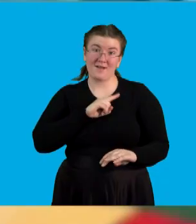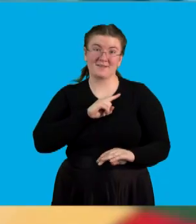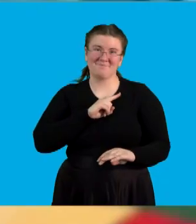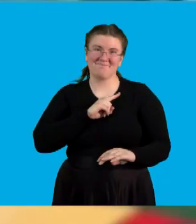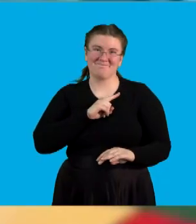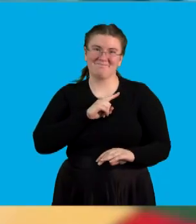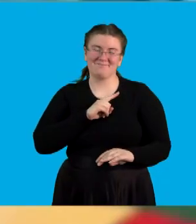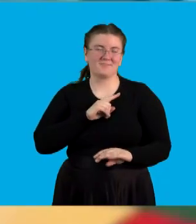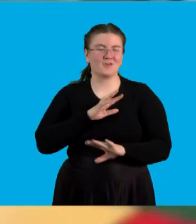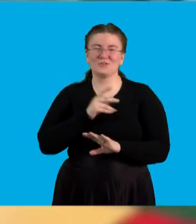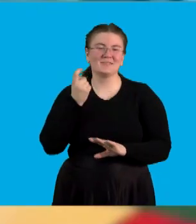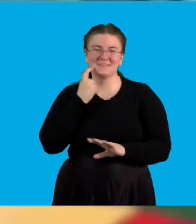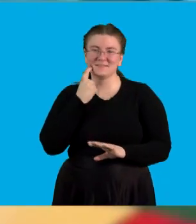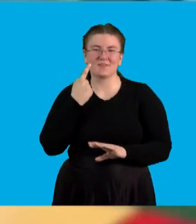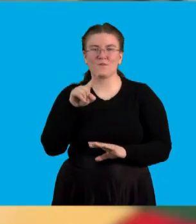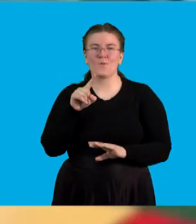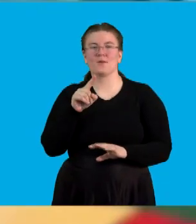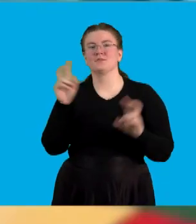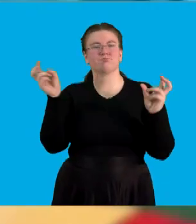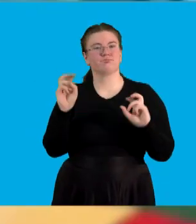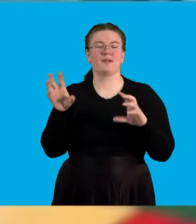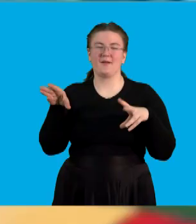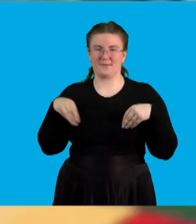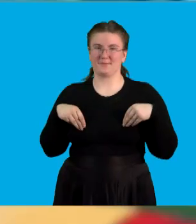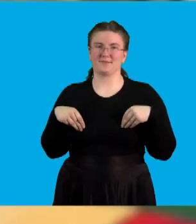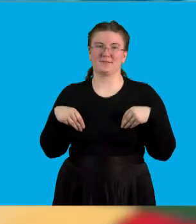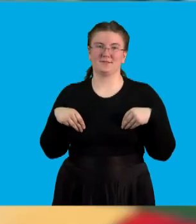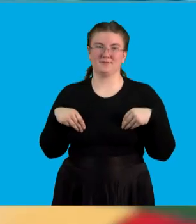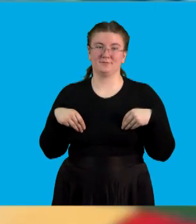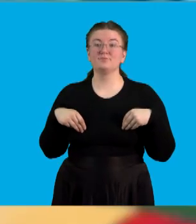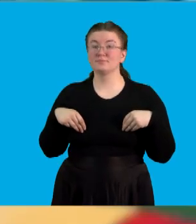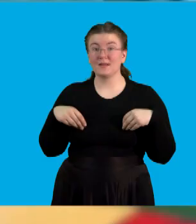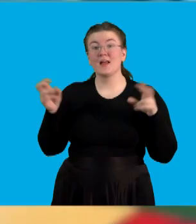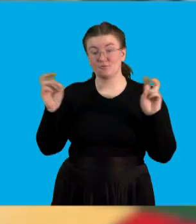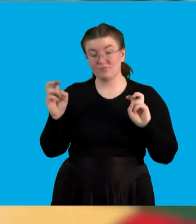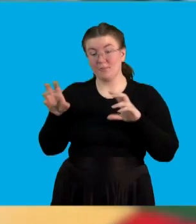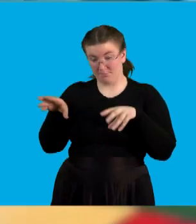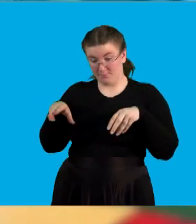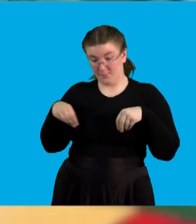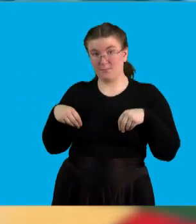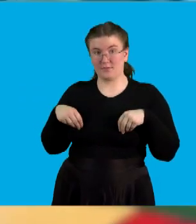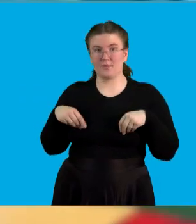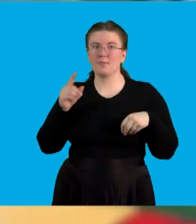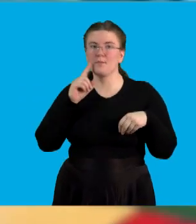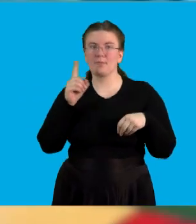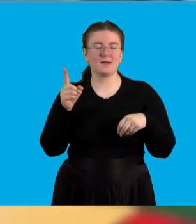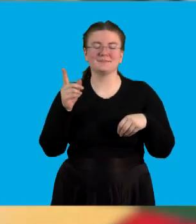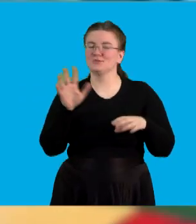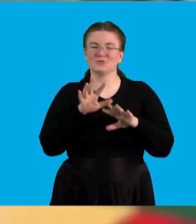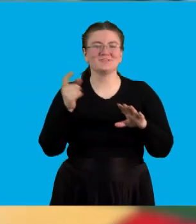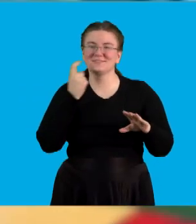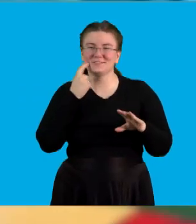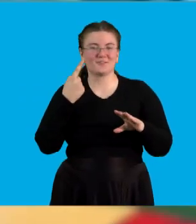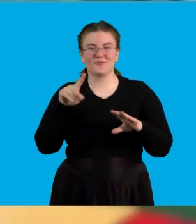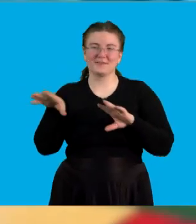because they do not make it easy for that electric current to pass through. So they do allow it to pass through, but do not make it easy for